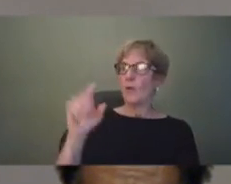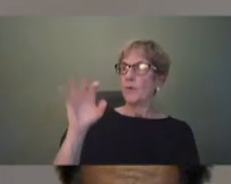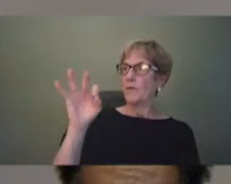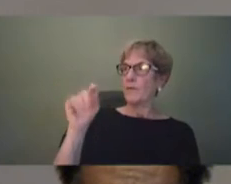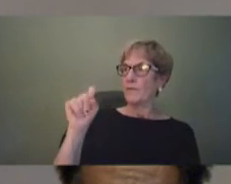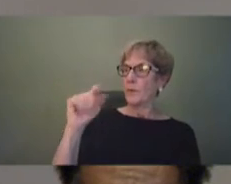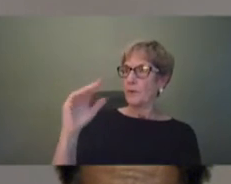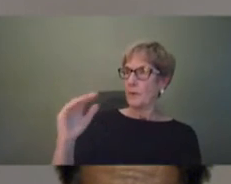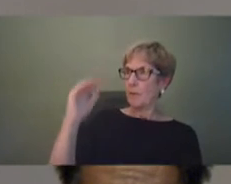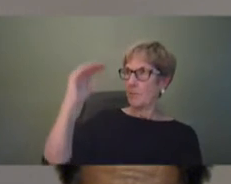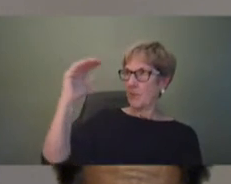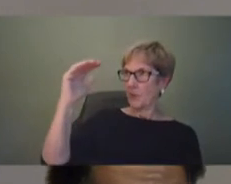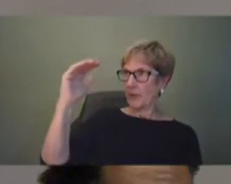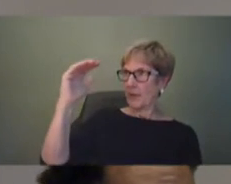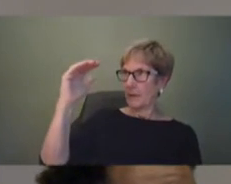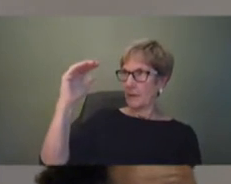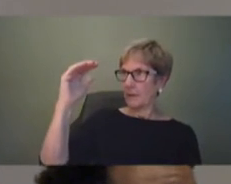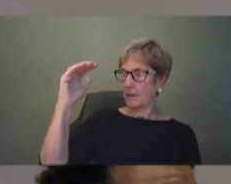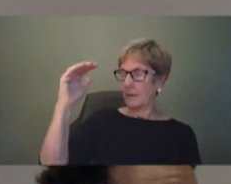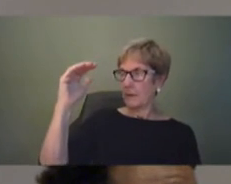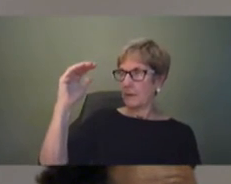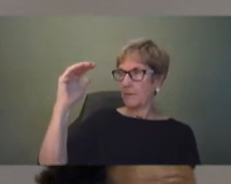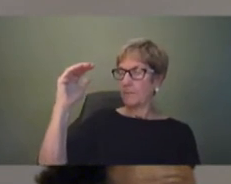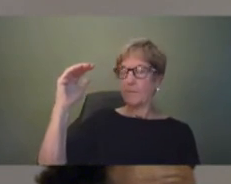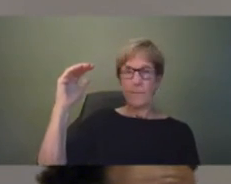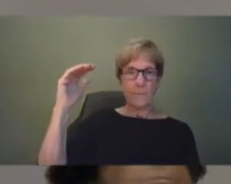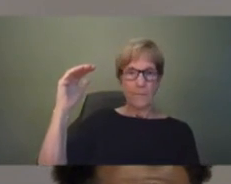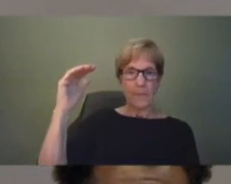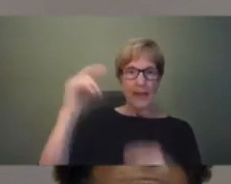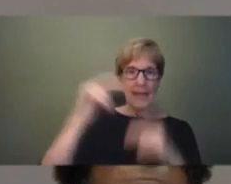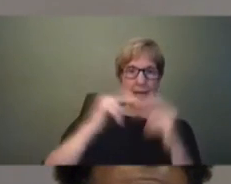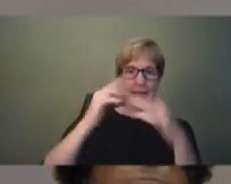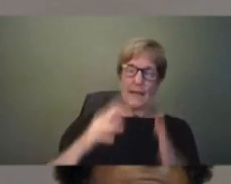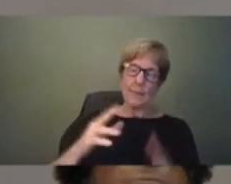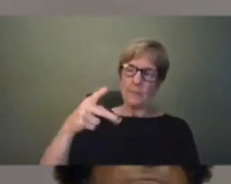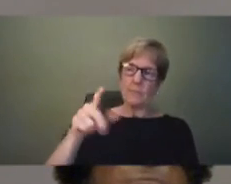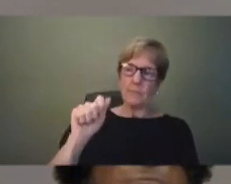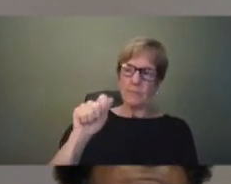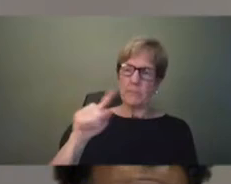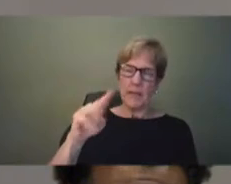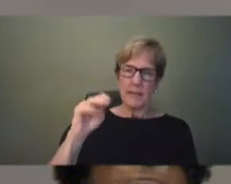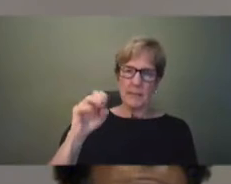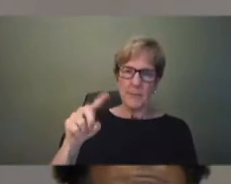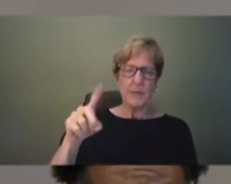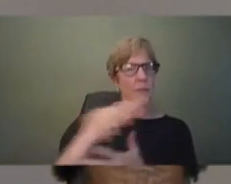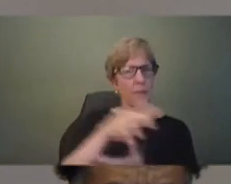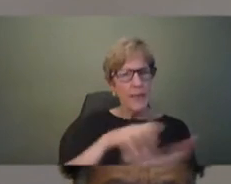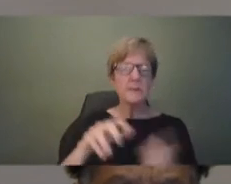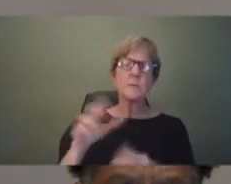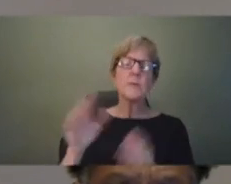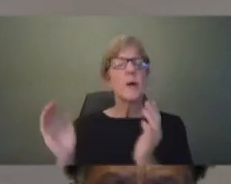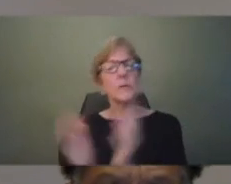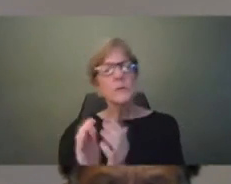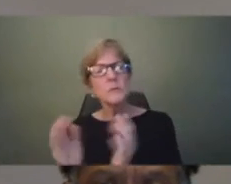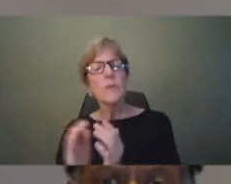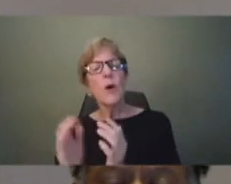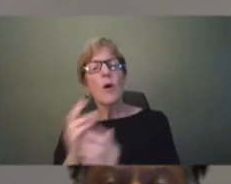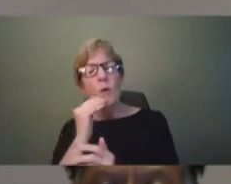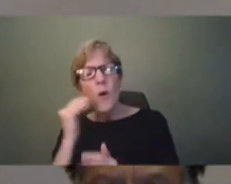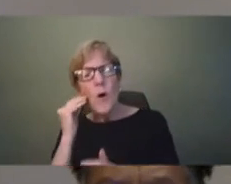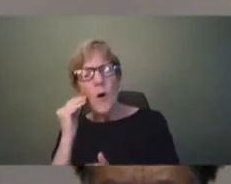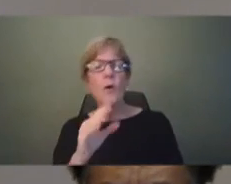building in this in a neighborhood like Plaza Midwood that is mixed with Bungalows and duplexes and a